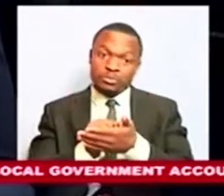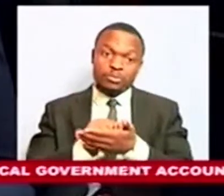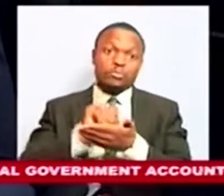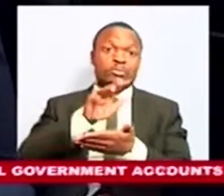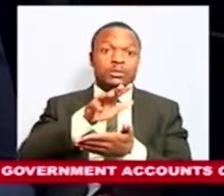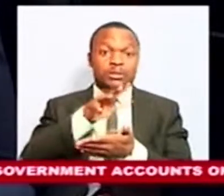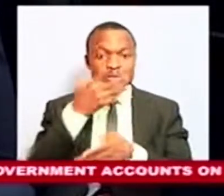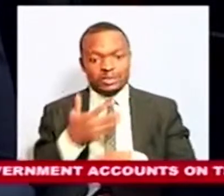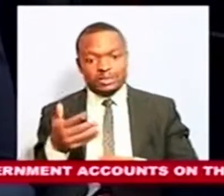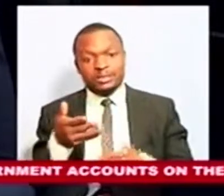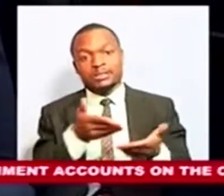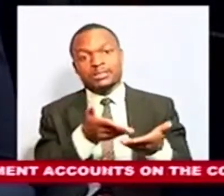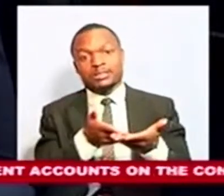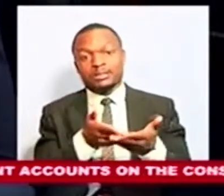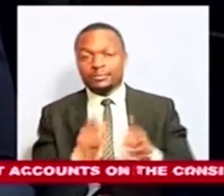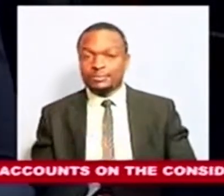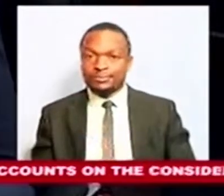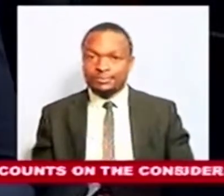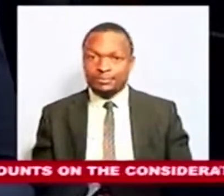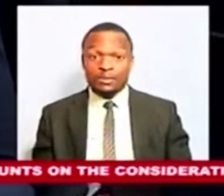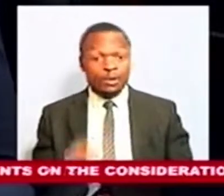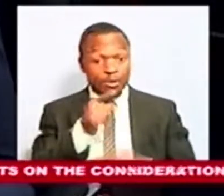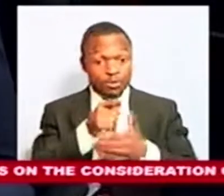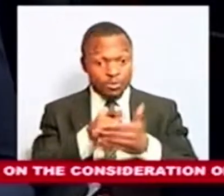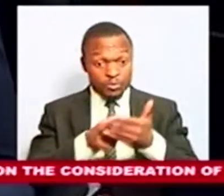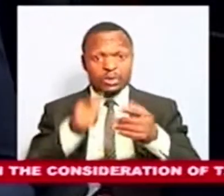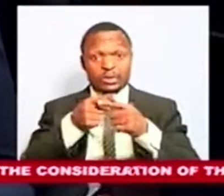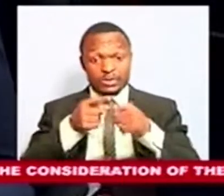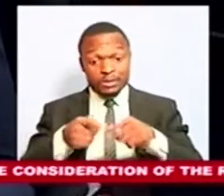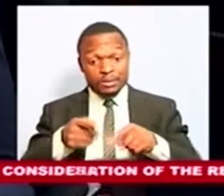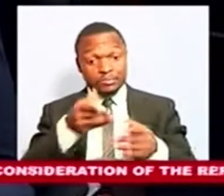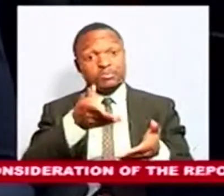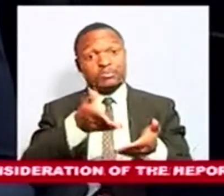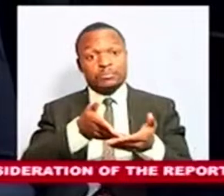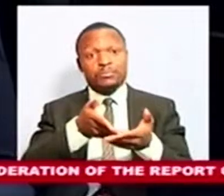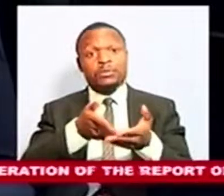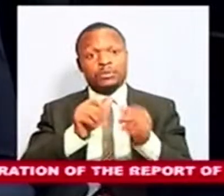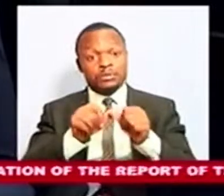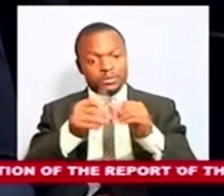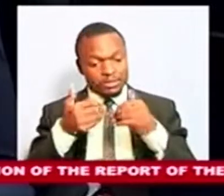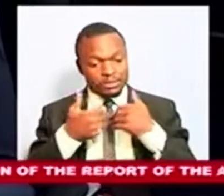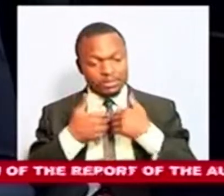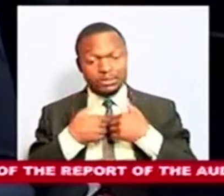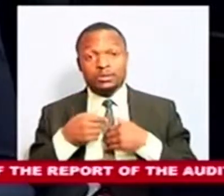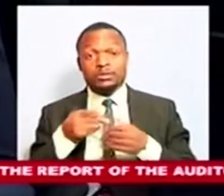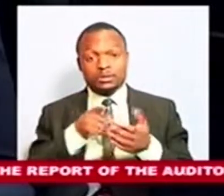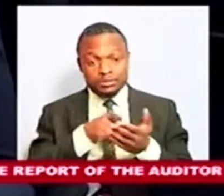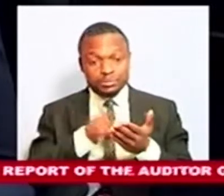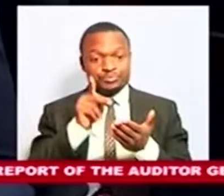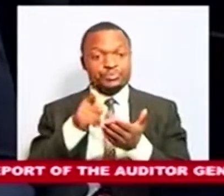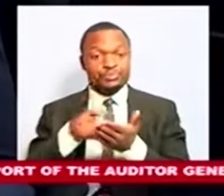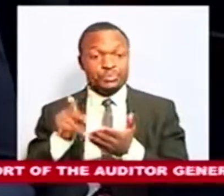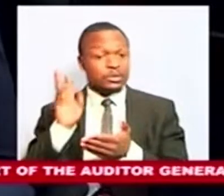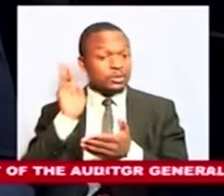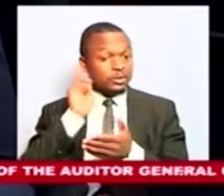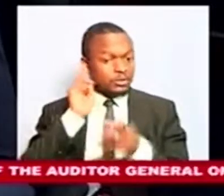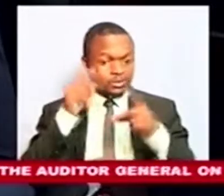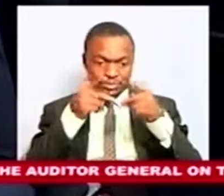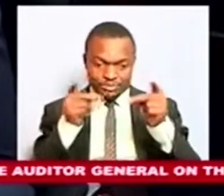that. So what really happened here? Because you were still paying money to the radio station.